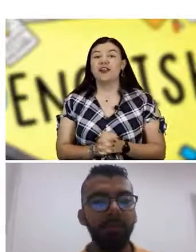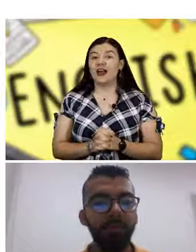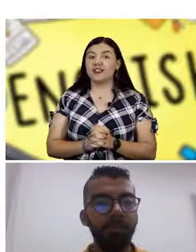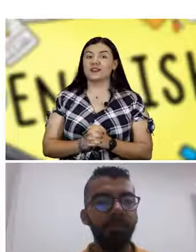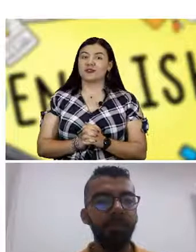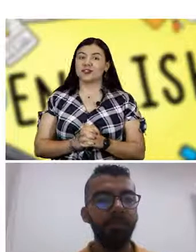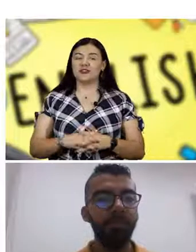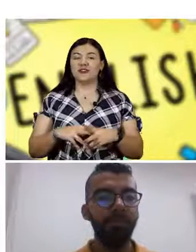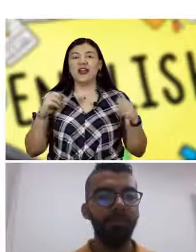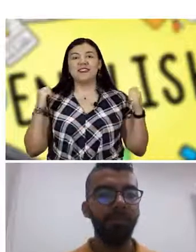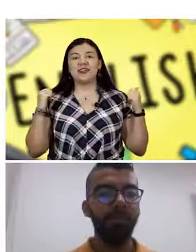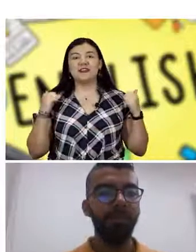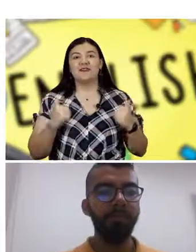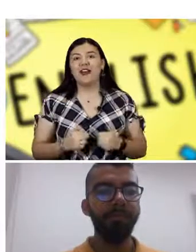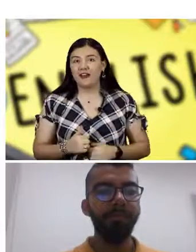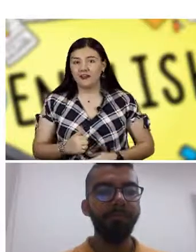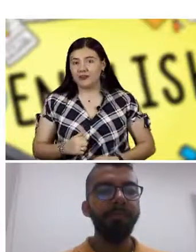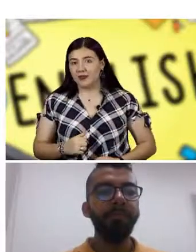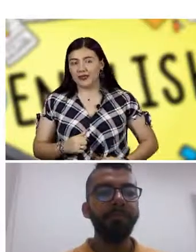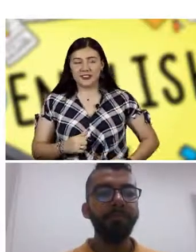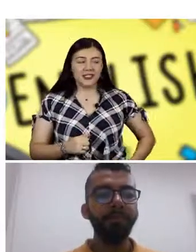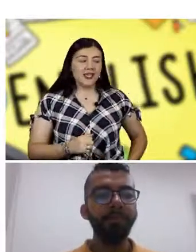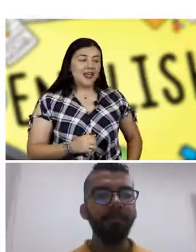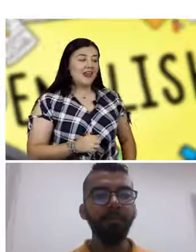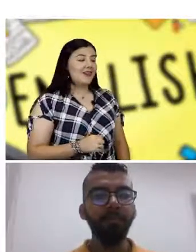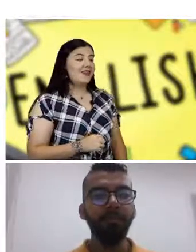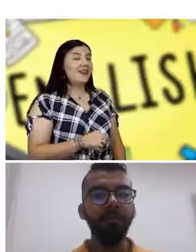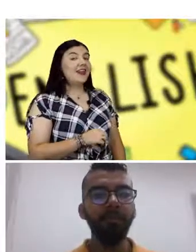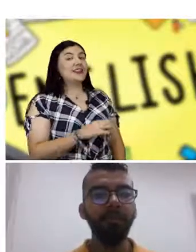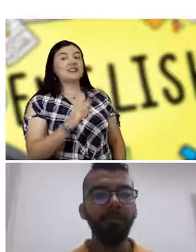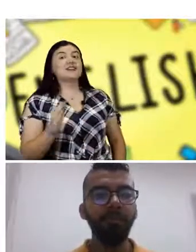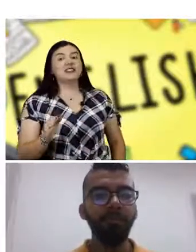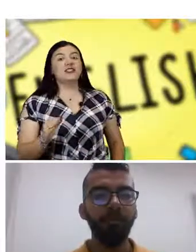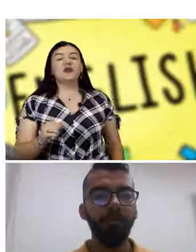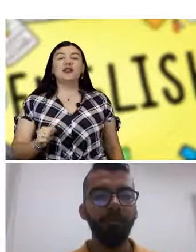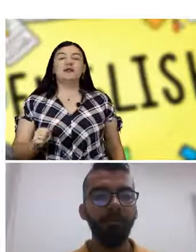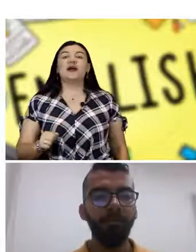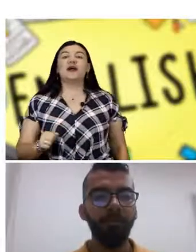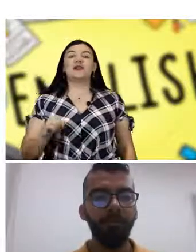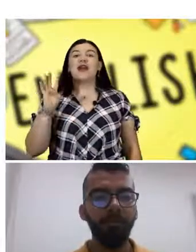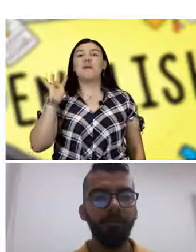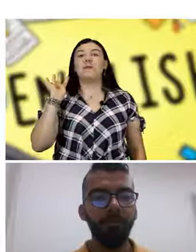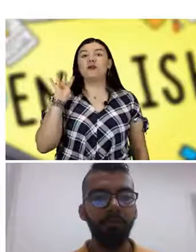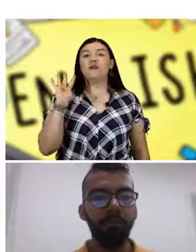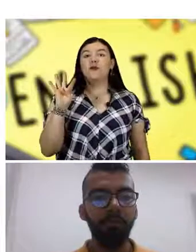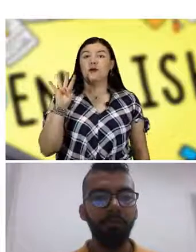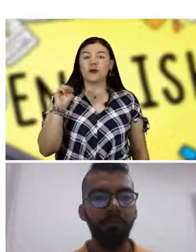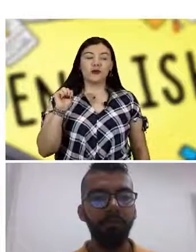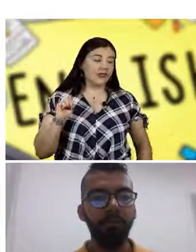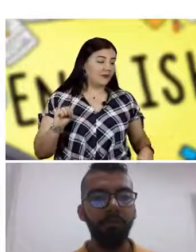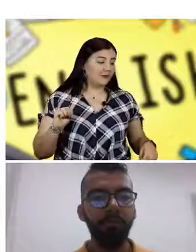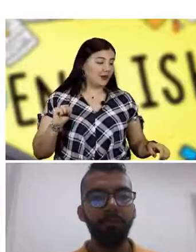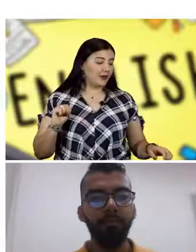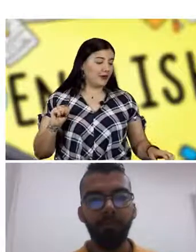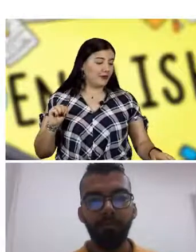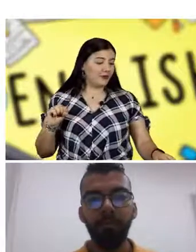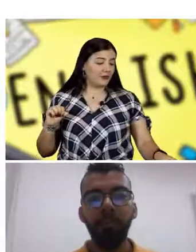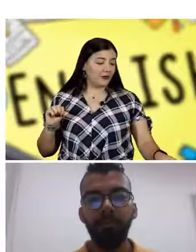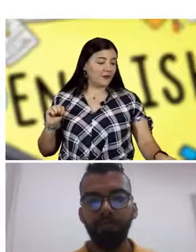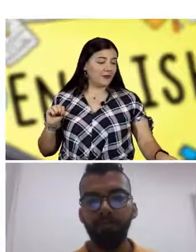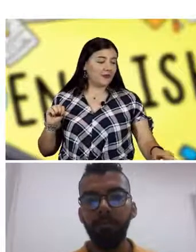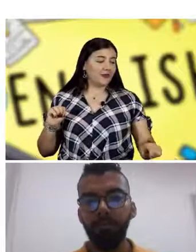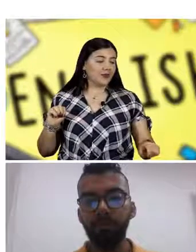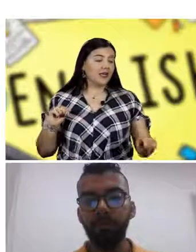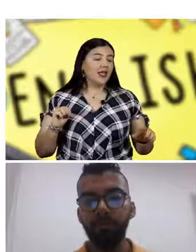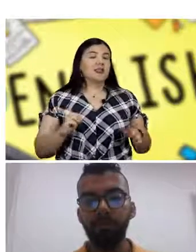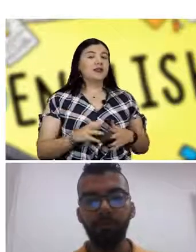Very good answers. You guys are very smart. Let's continue with part number 4. Okay, part number